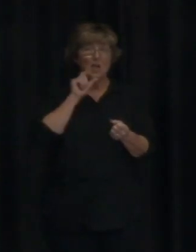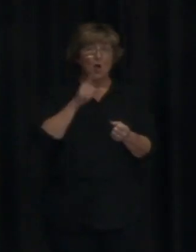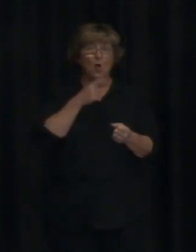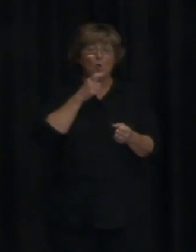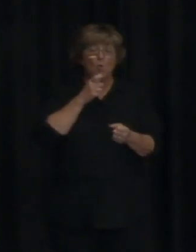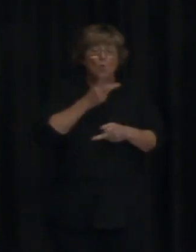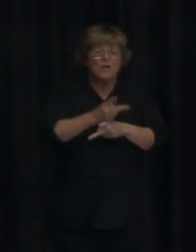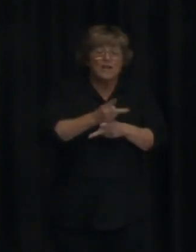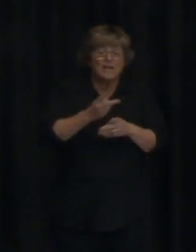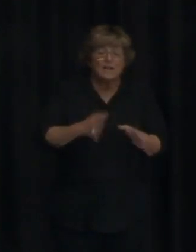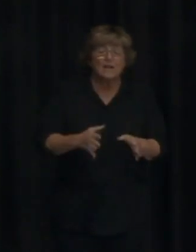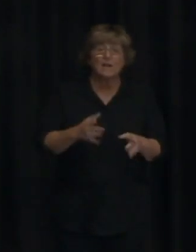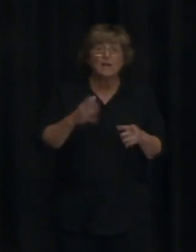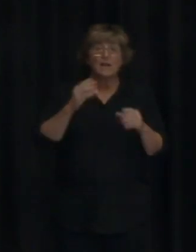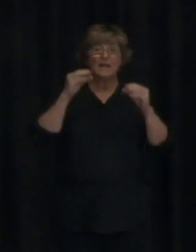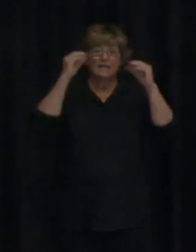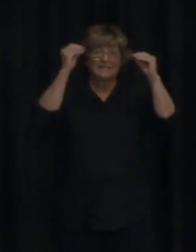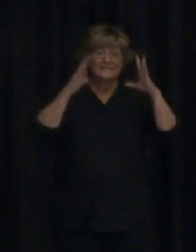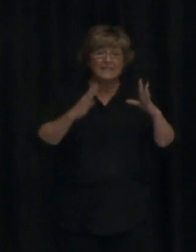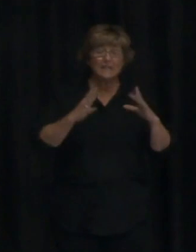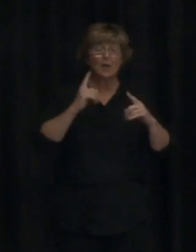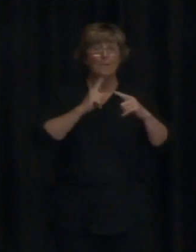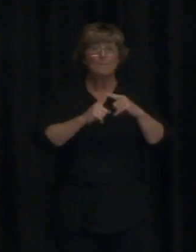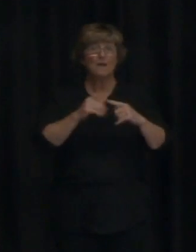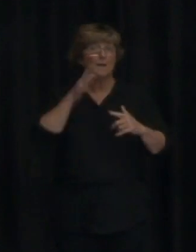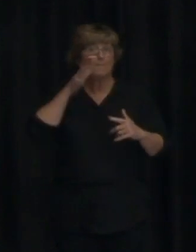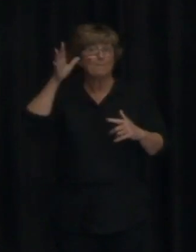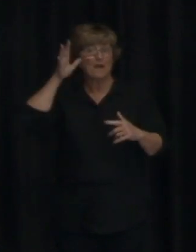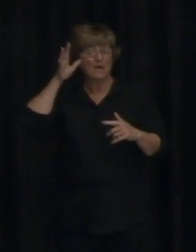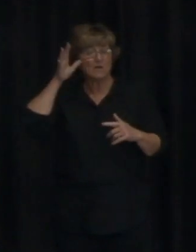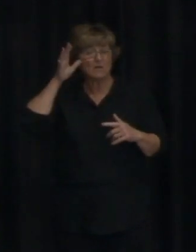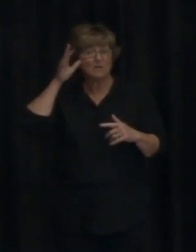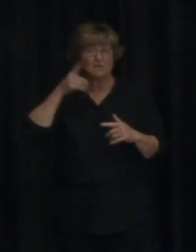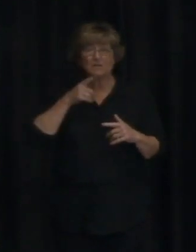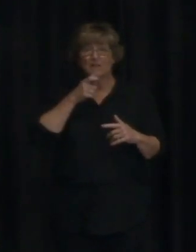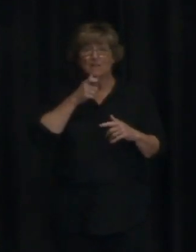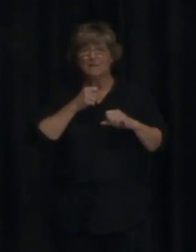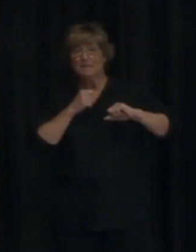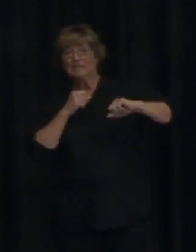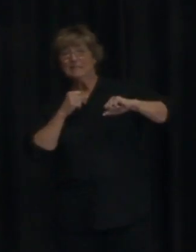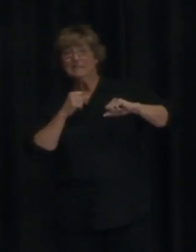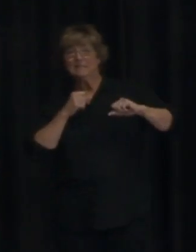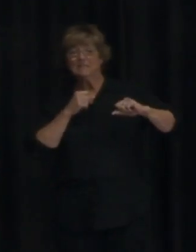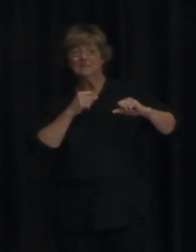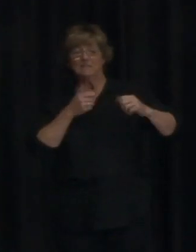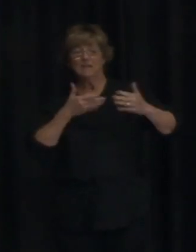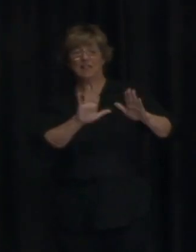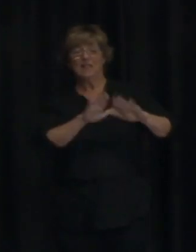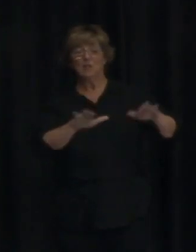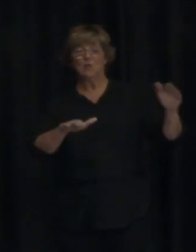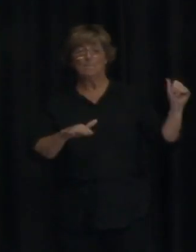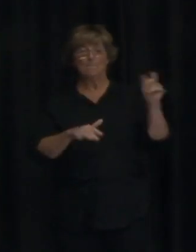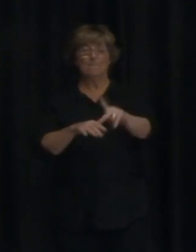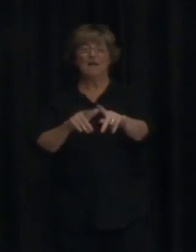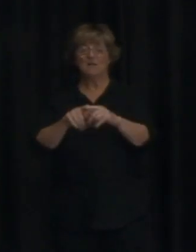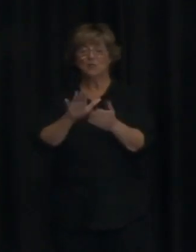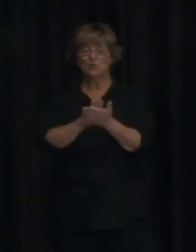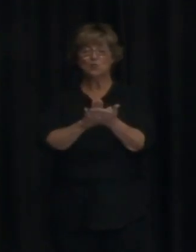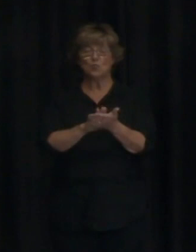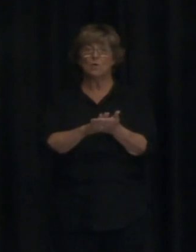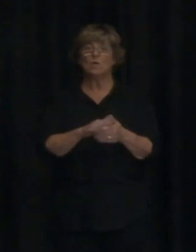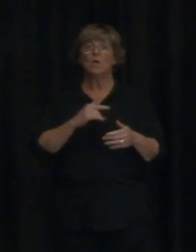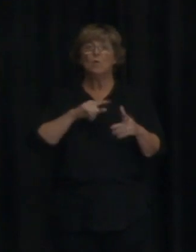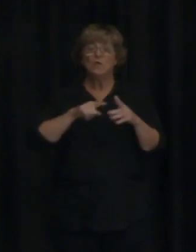our educators, but for parents as well that may be hesitant to bring their kids back in school as well. So we start